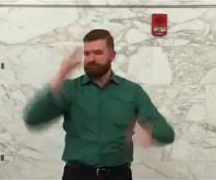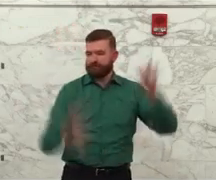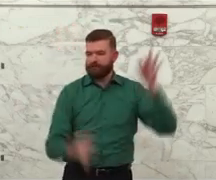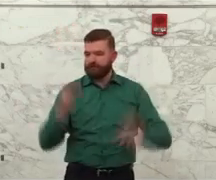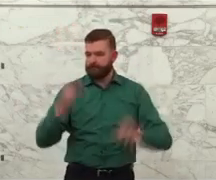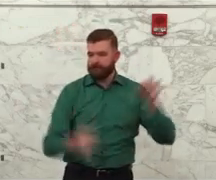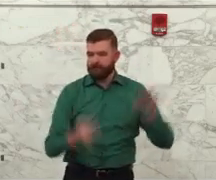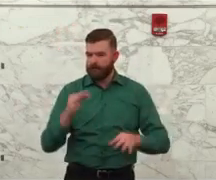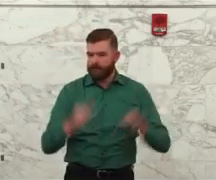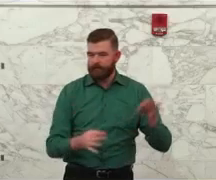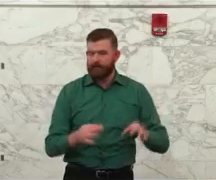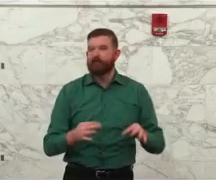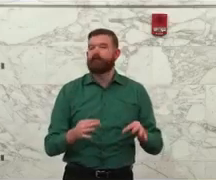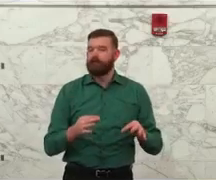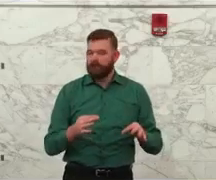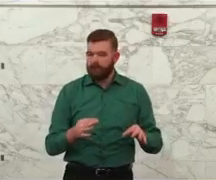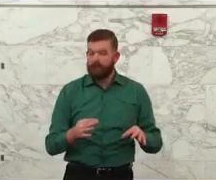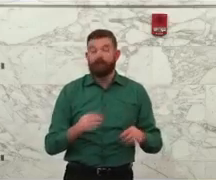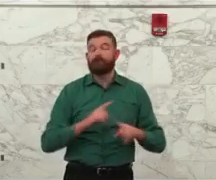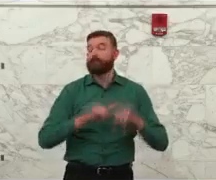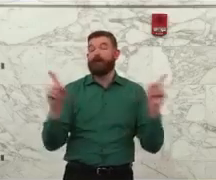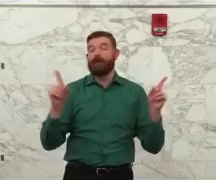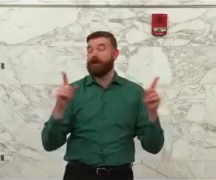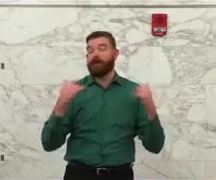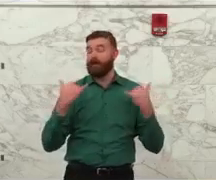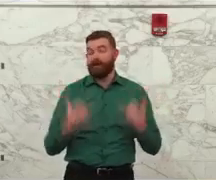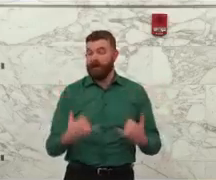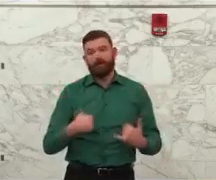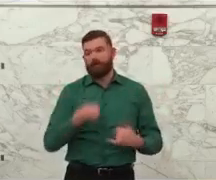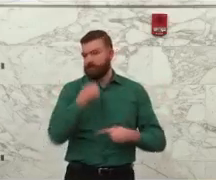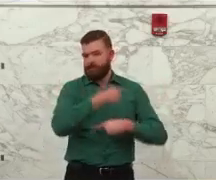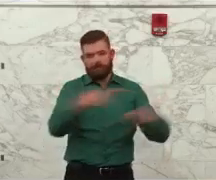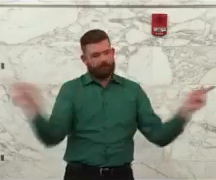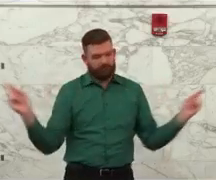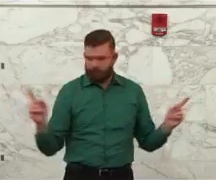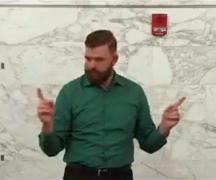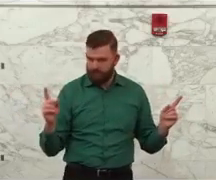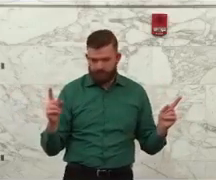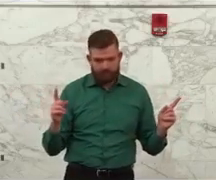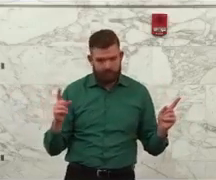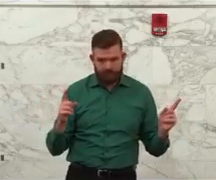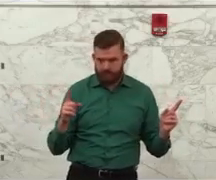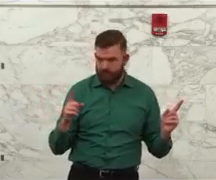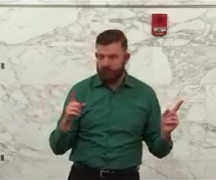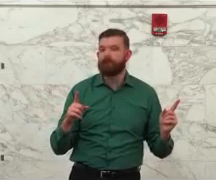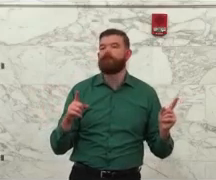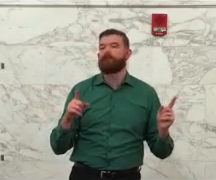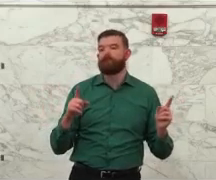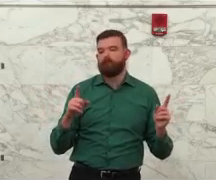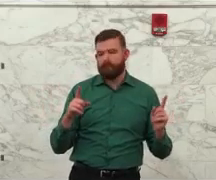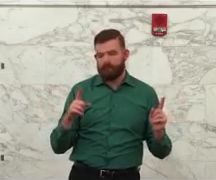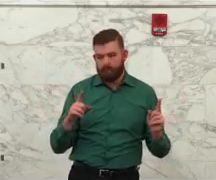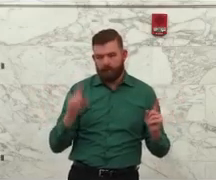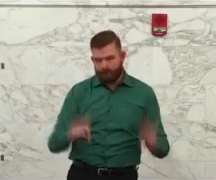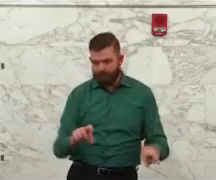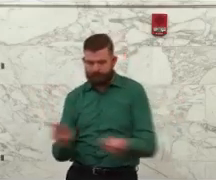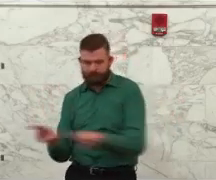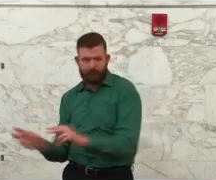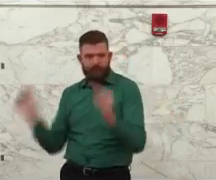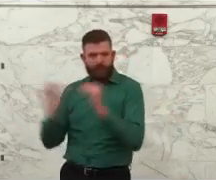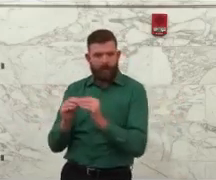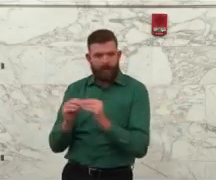given the measures that we've placed. And I just think if we hadn't put the measures we did in a couple of weeks ago, where would we be today with the